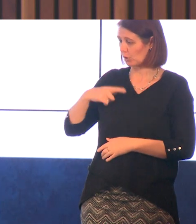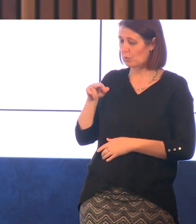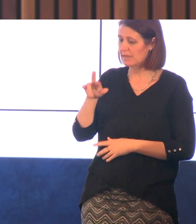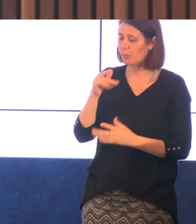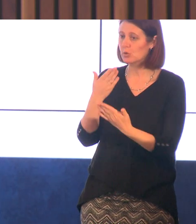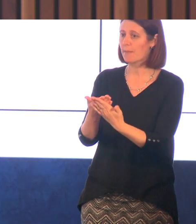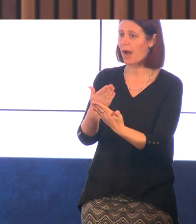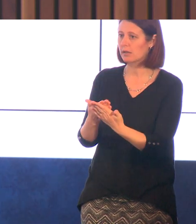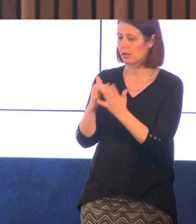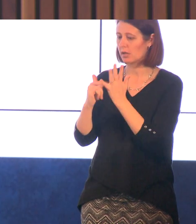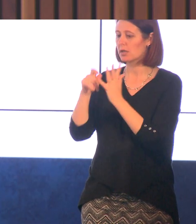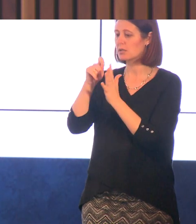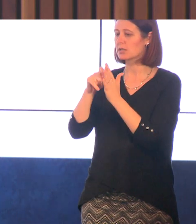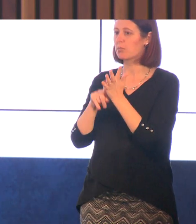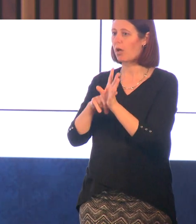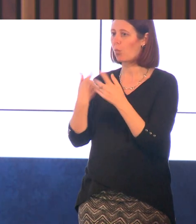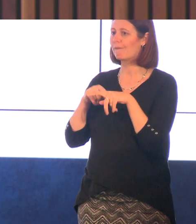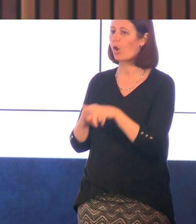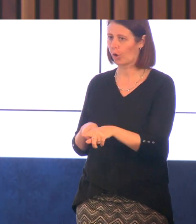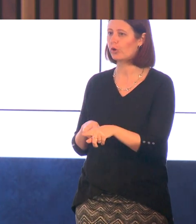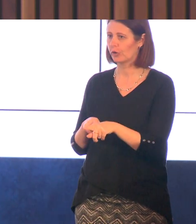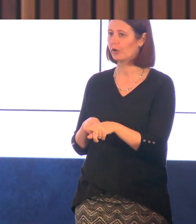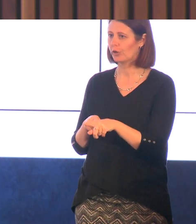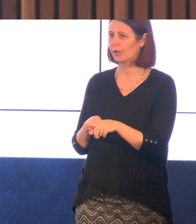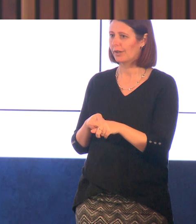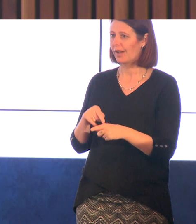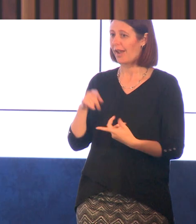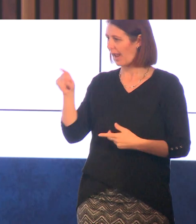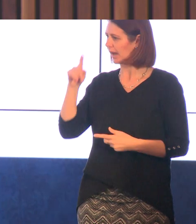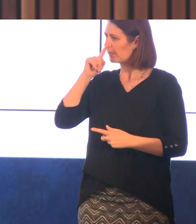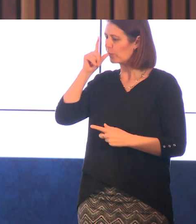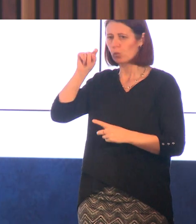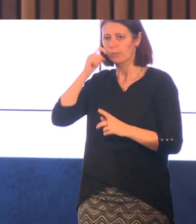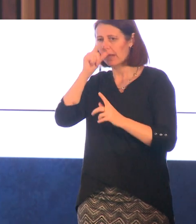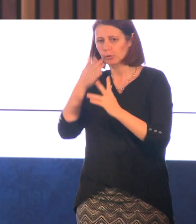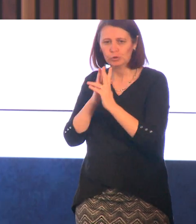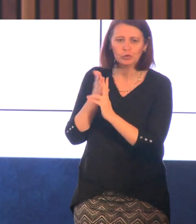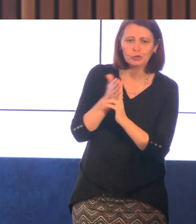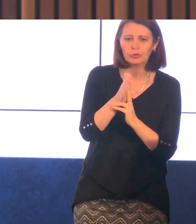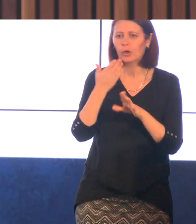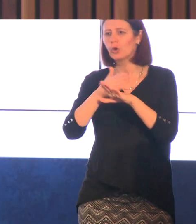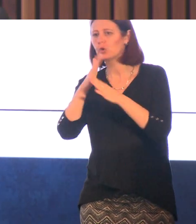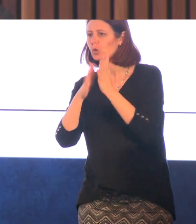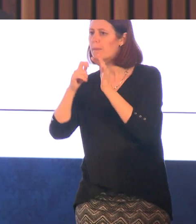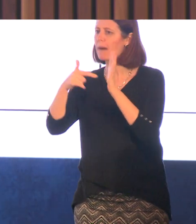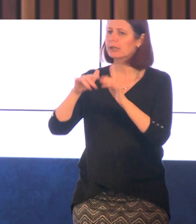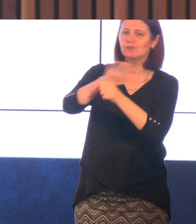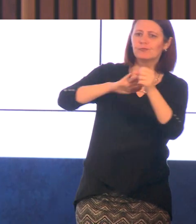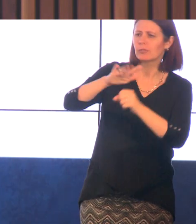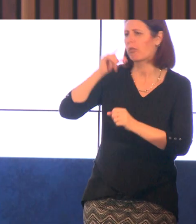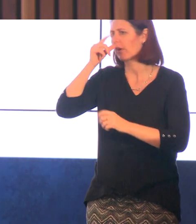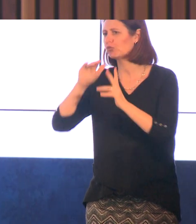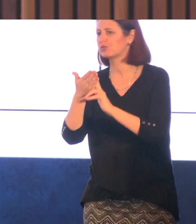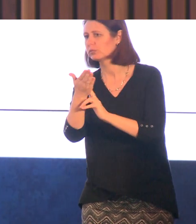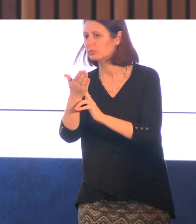demand, supply would follow and that participants would be able to navigate this new marketplace. As we now